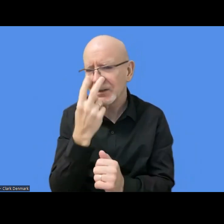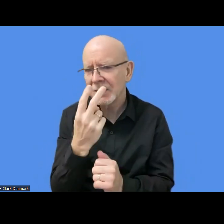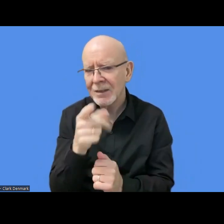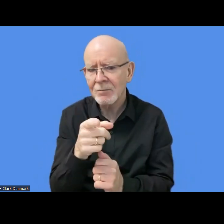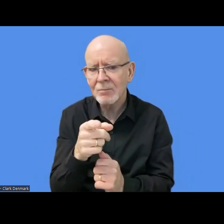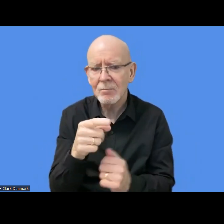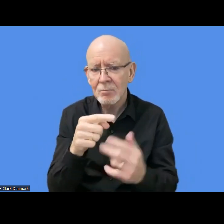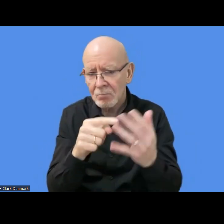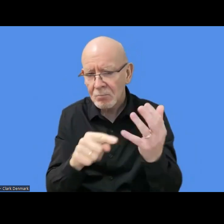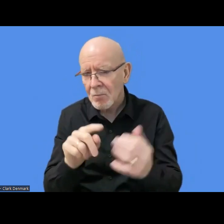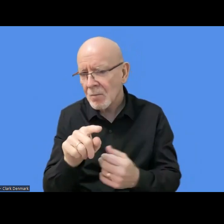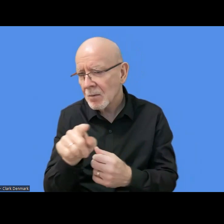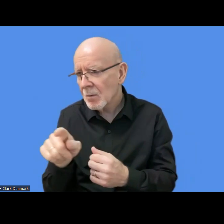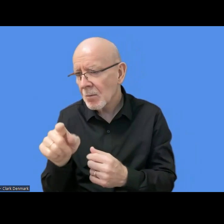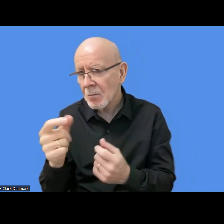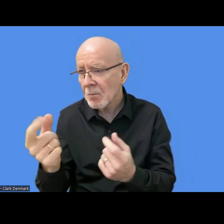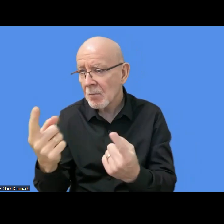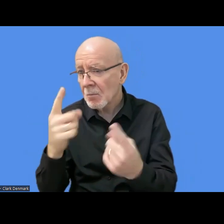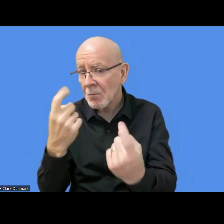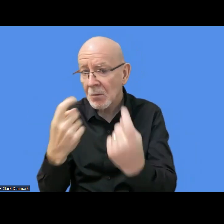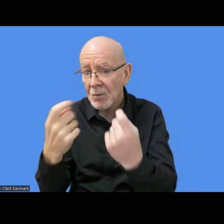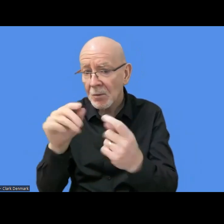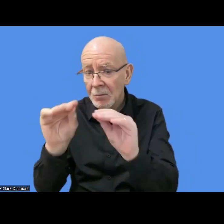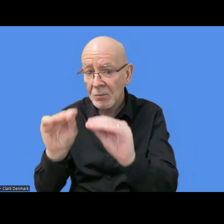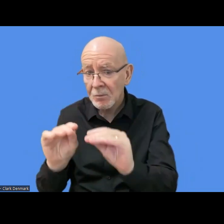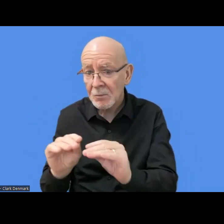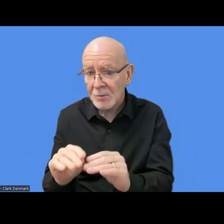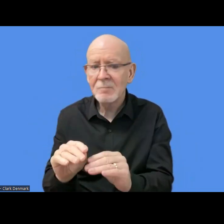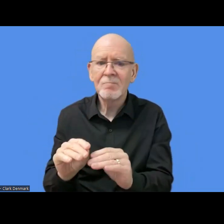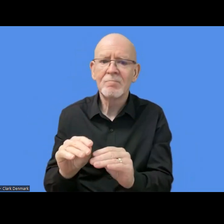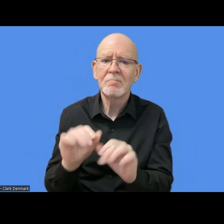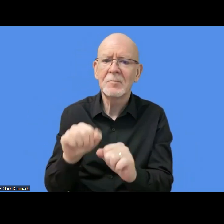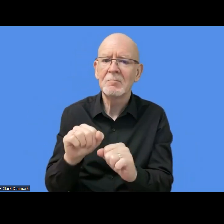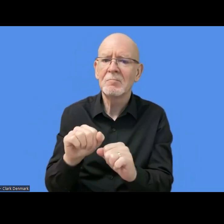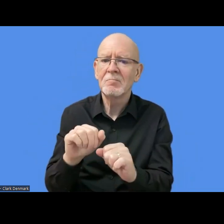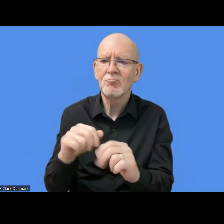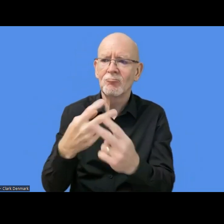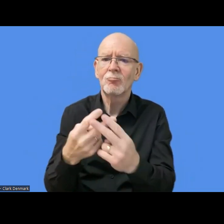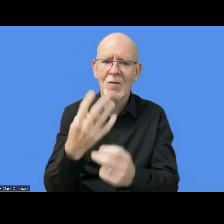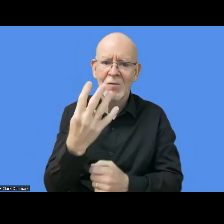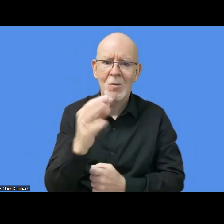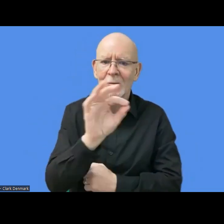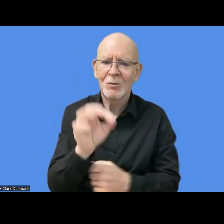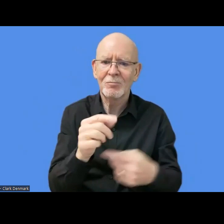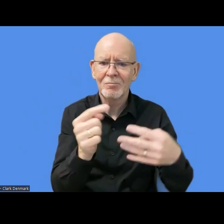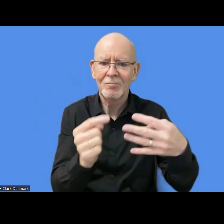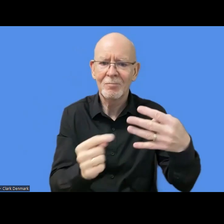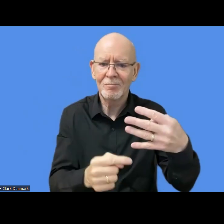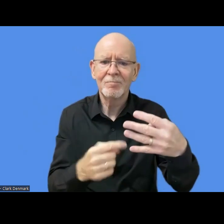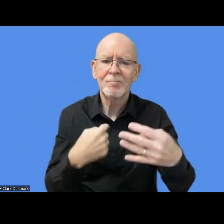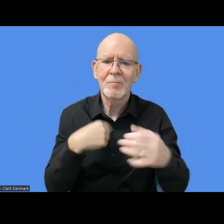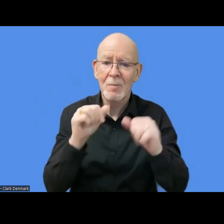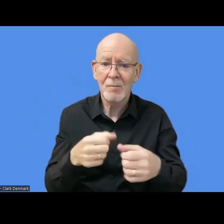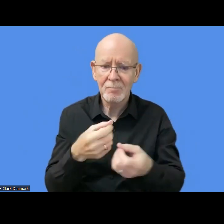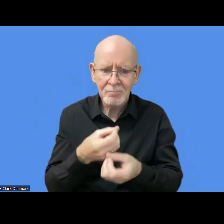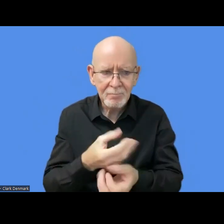an idea about who is in this webinar with us today and how much exposure and engagement you already had with the